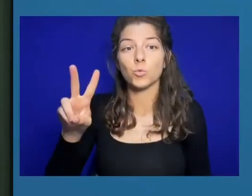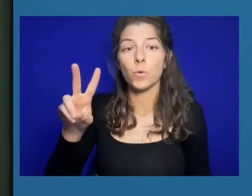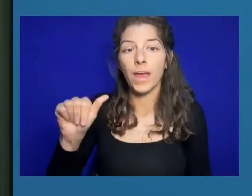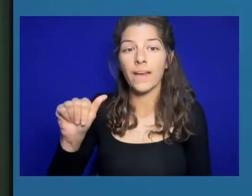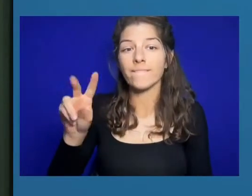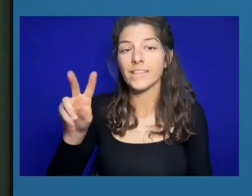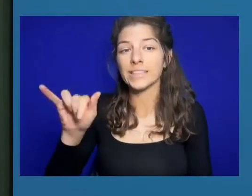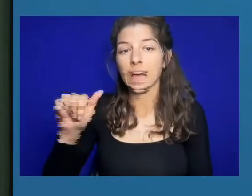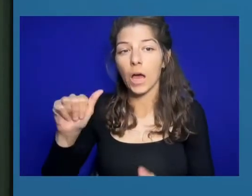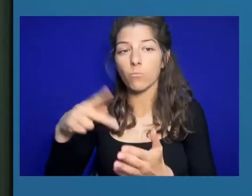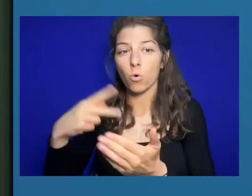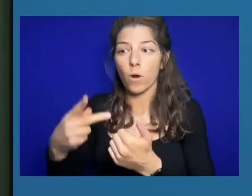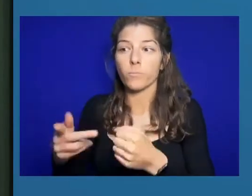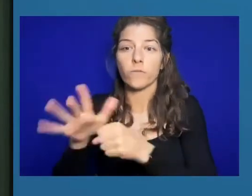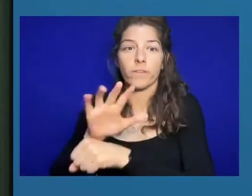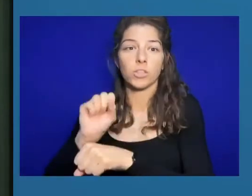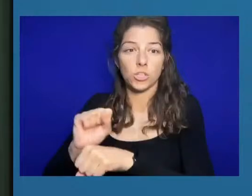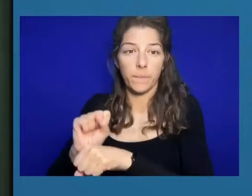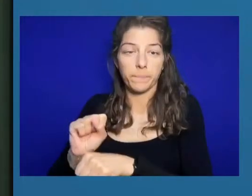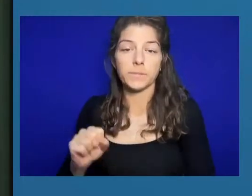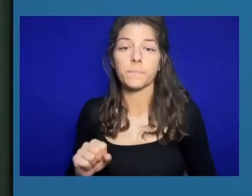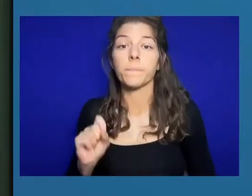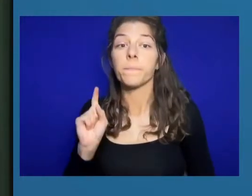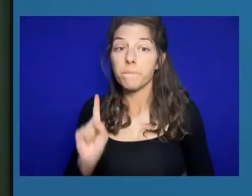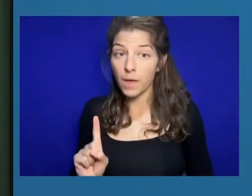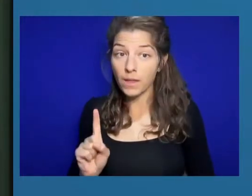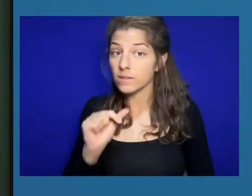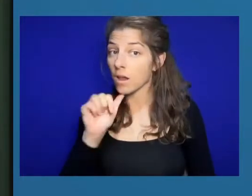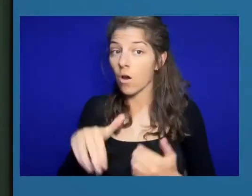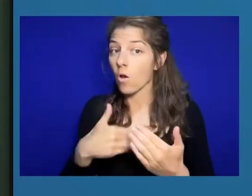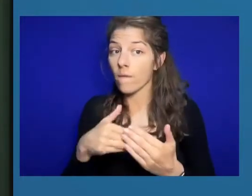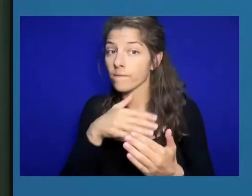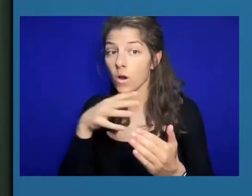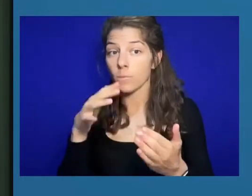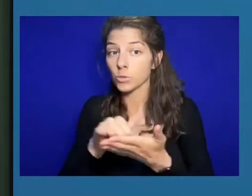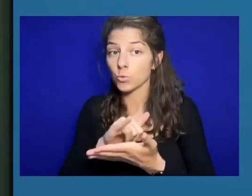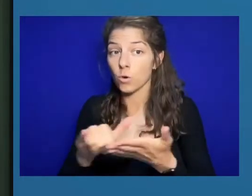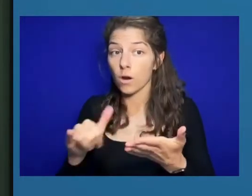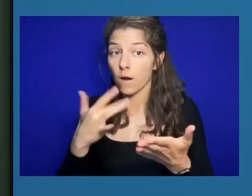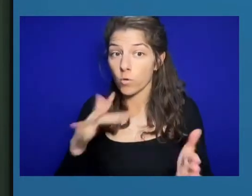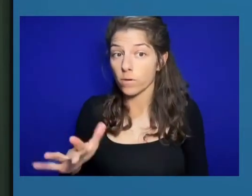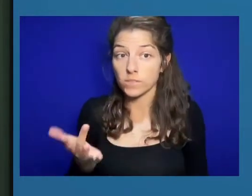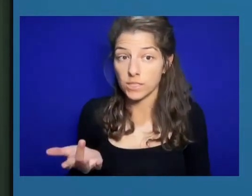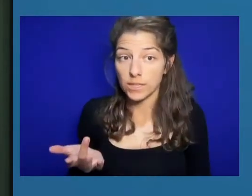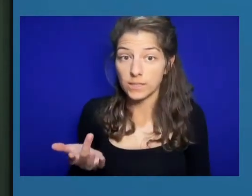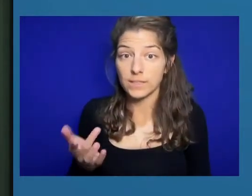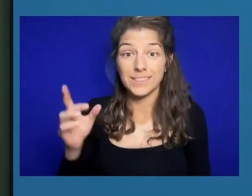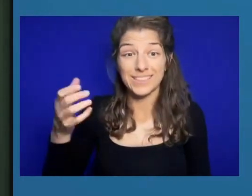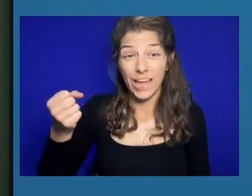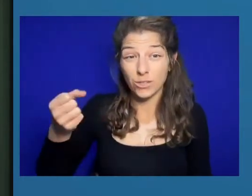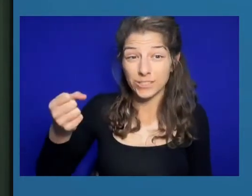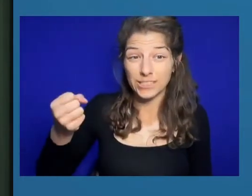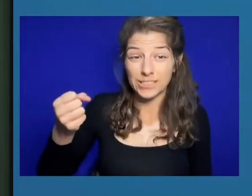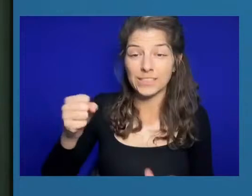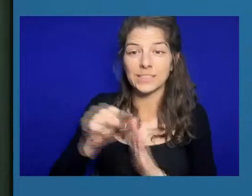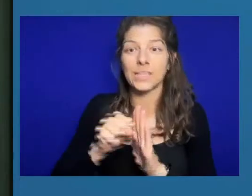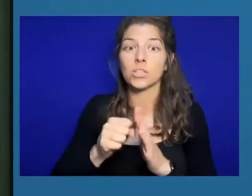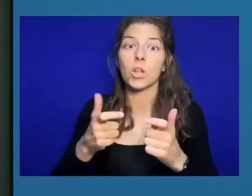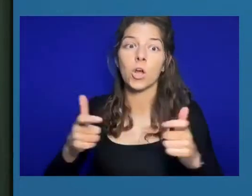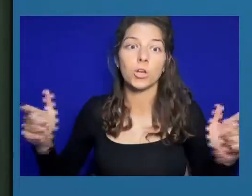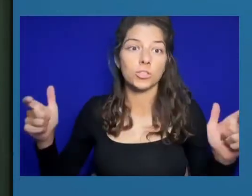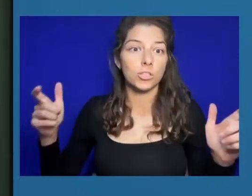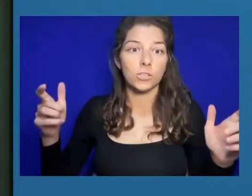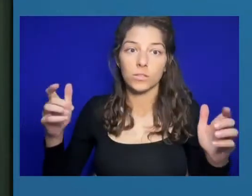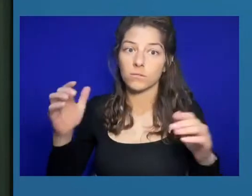fill these positions. But not all farms in New York are so fortunate. Dairy, the state's largest agricultural